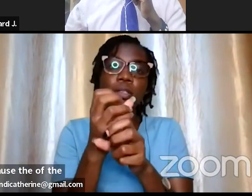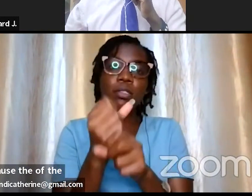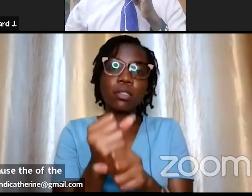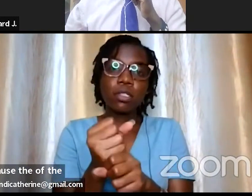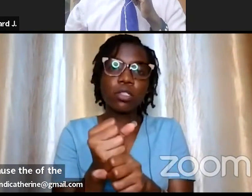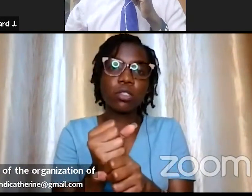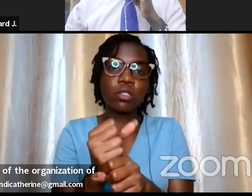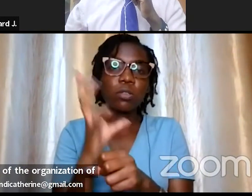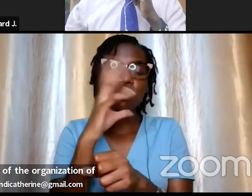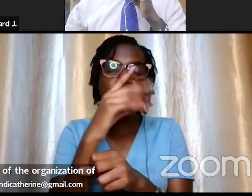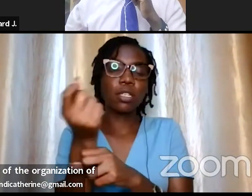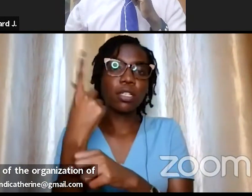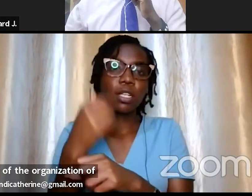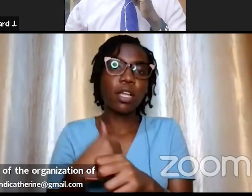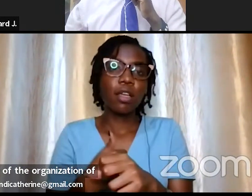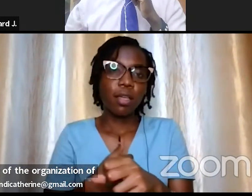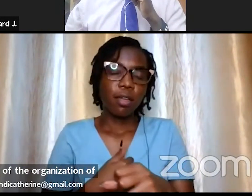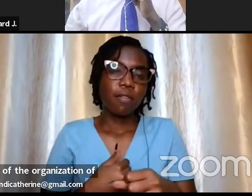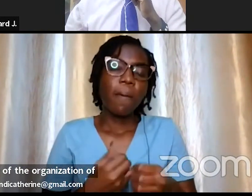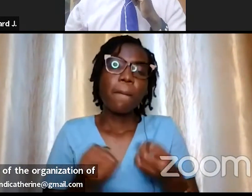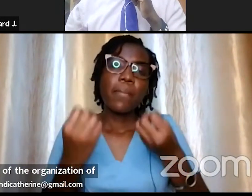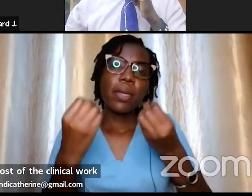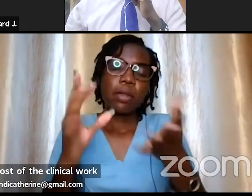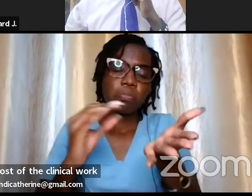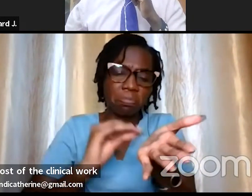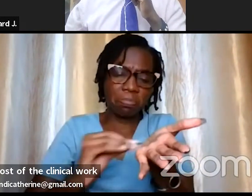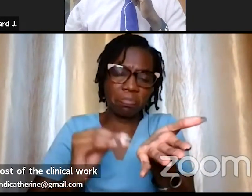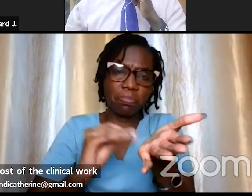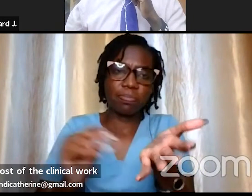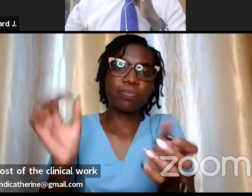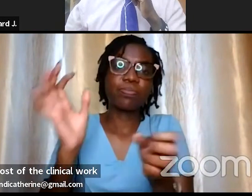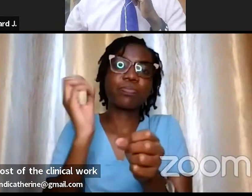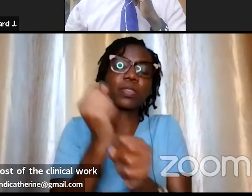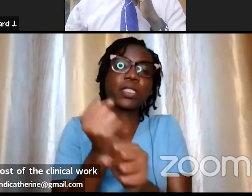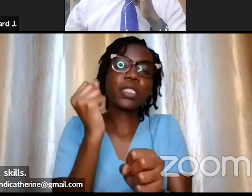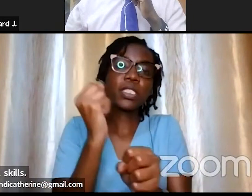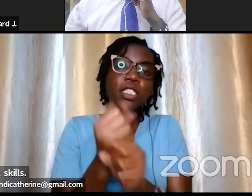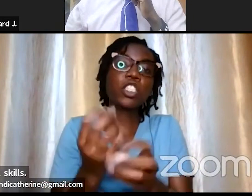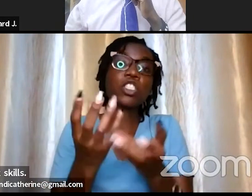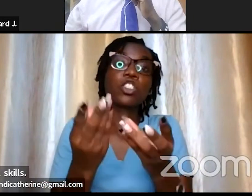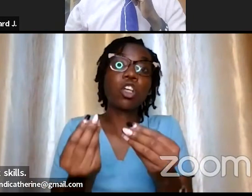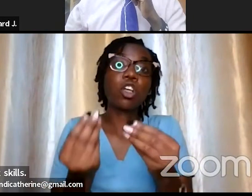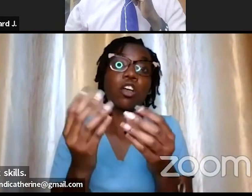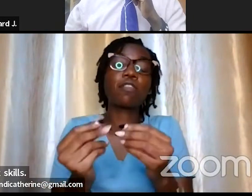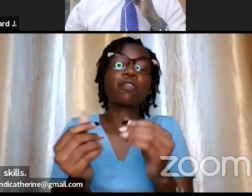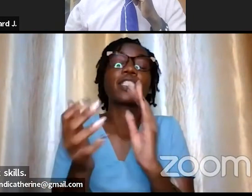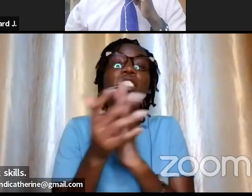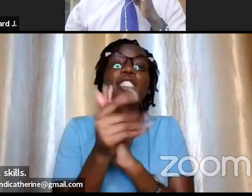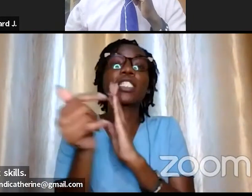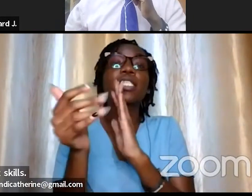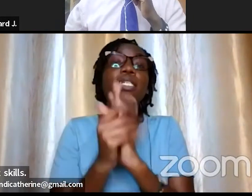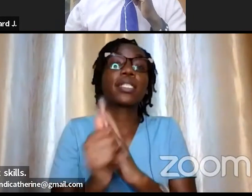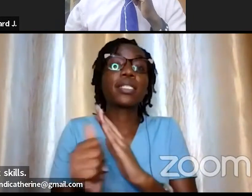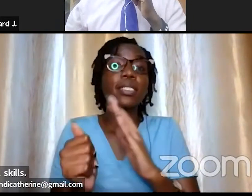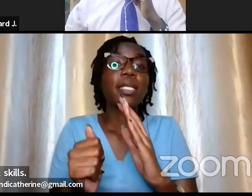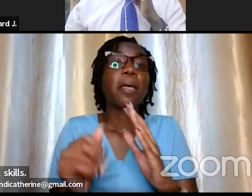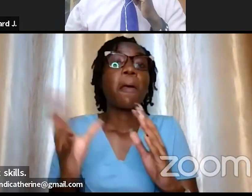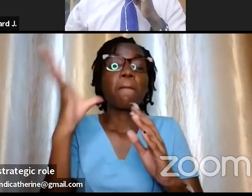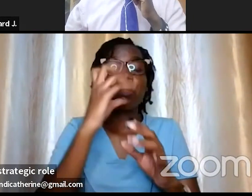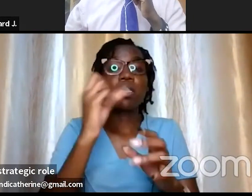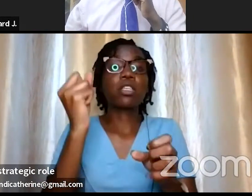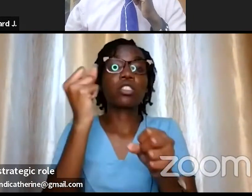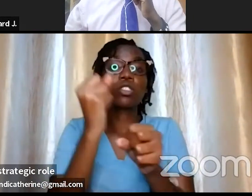up doing most of the clerical work, that is the soft skills, instead of doing the strategic role